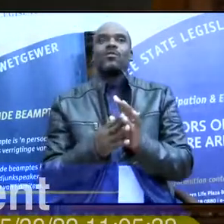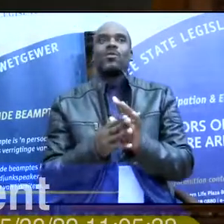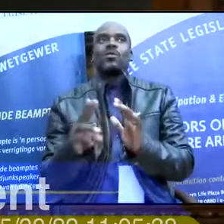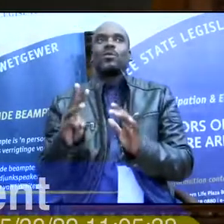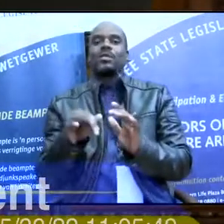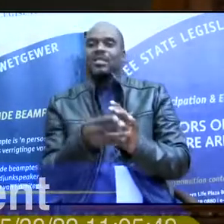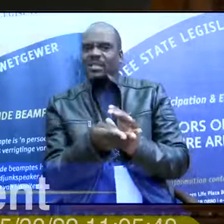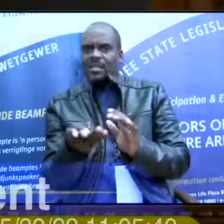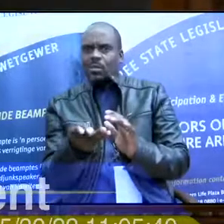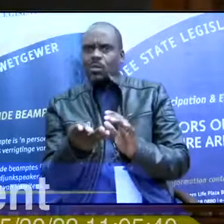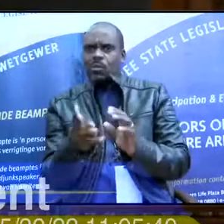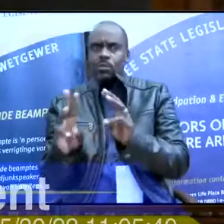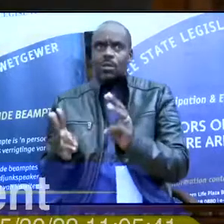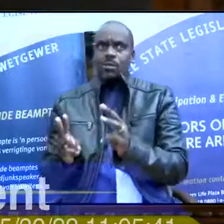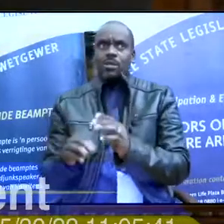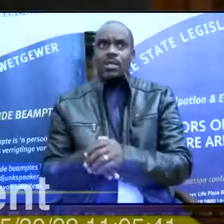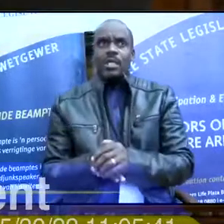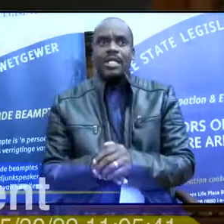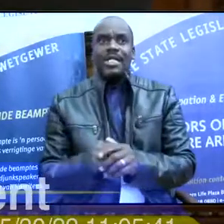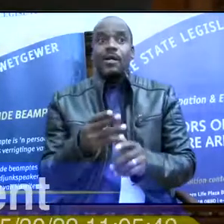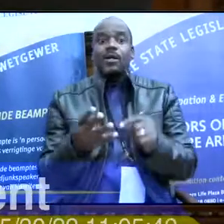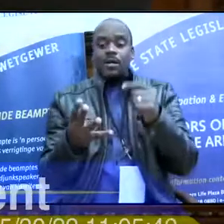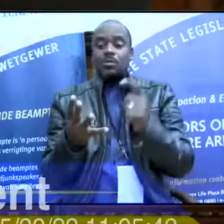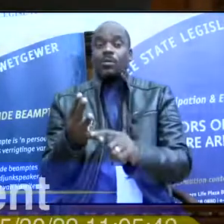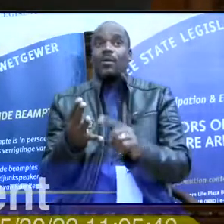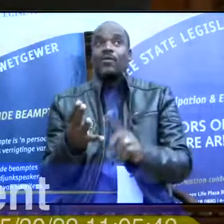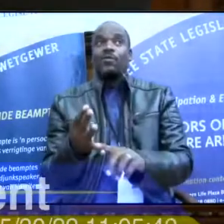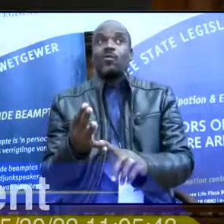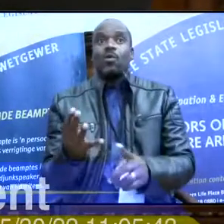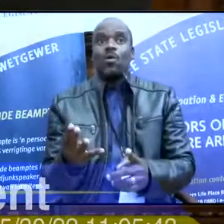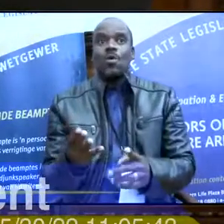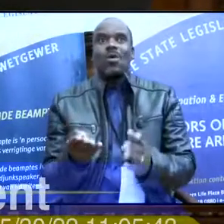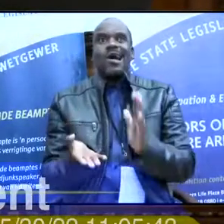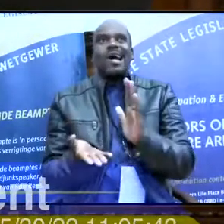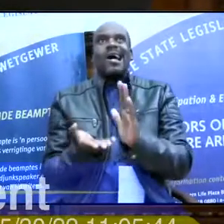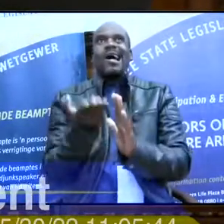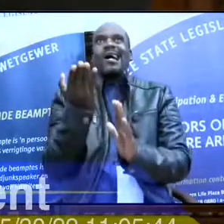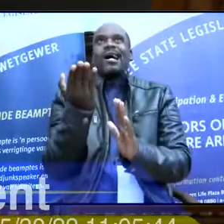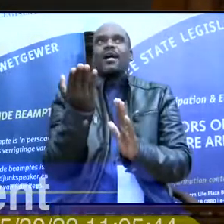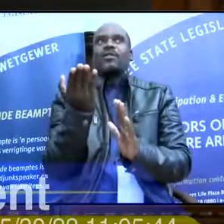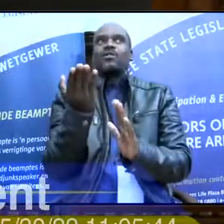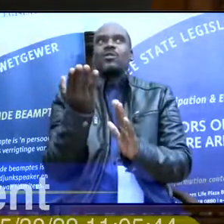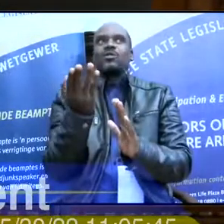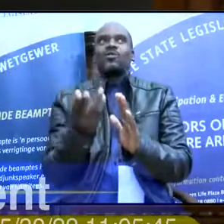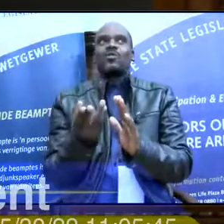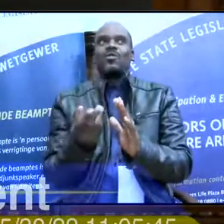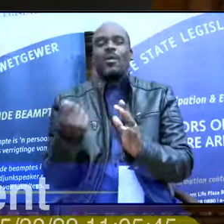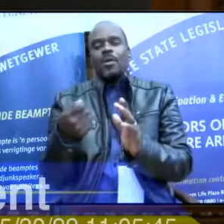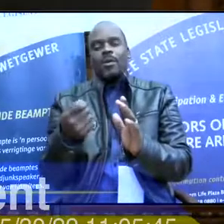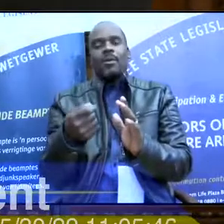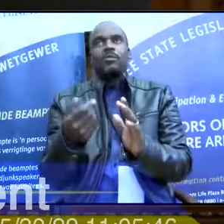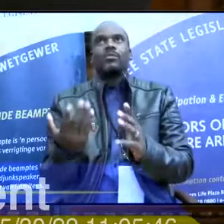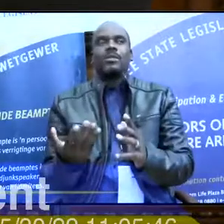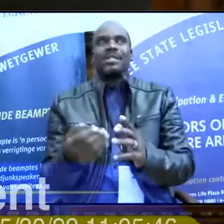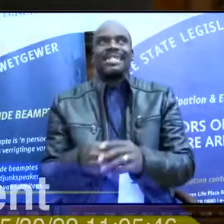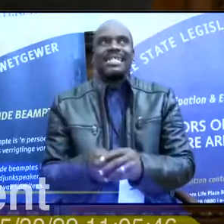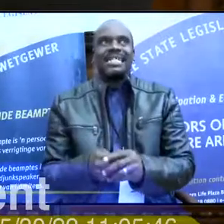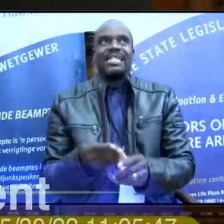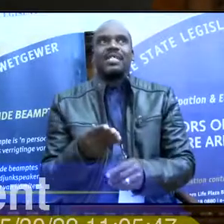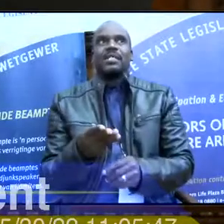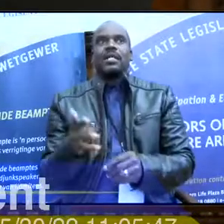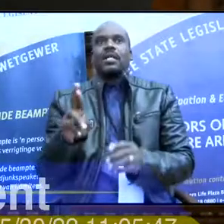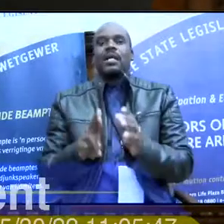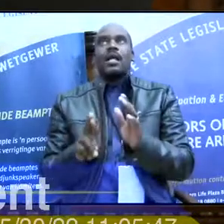at this point so as mentioned before higher inflation is anticipated across the globe and we've seen it in south